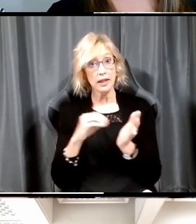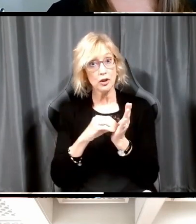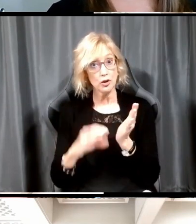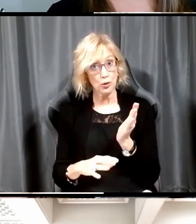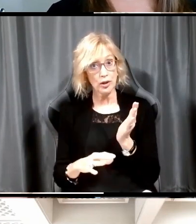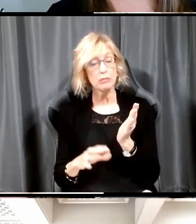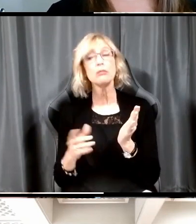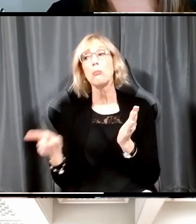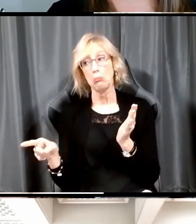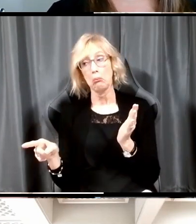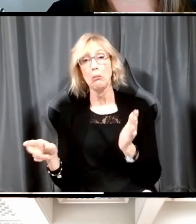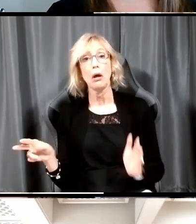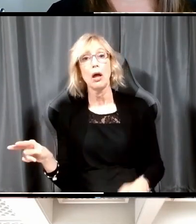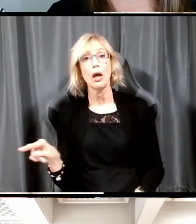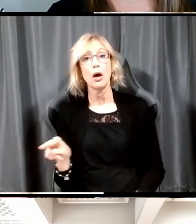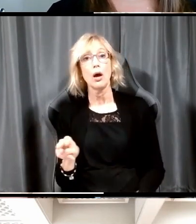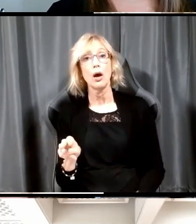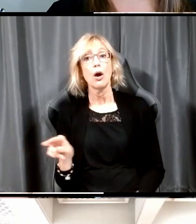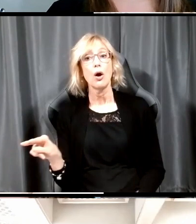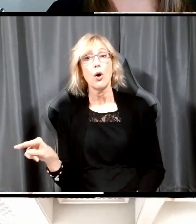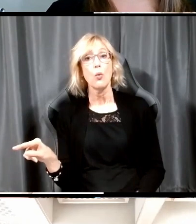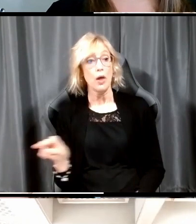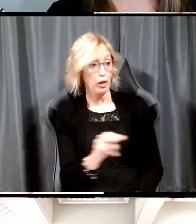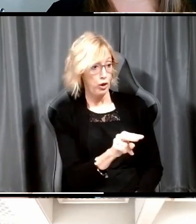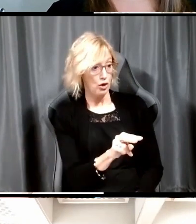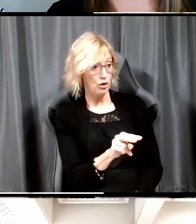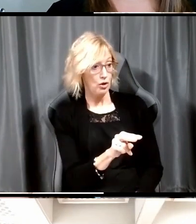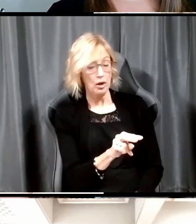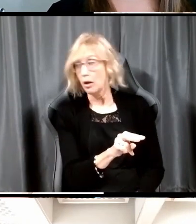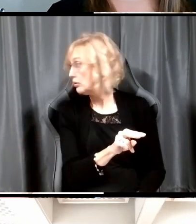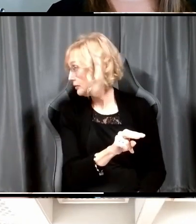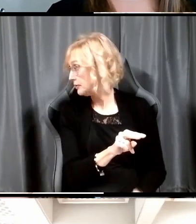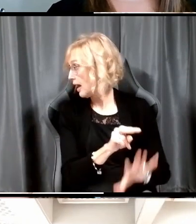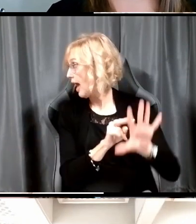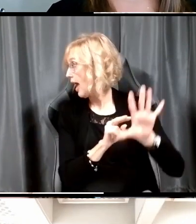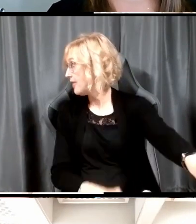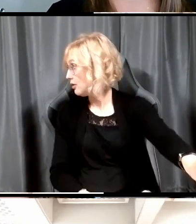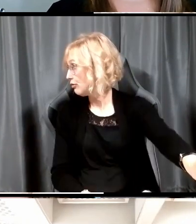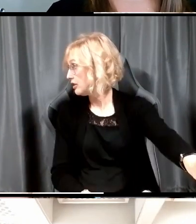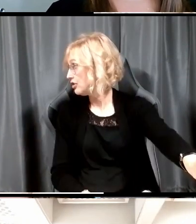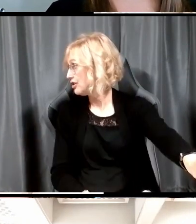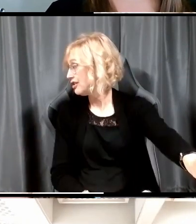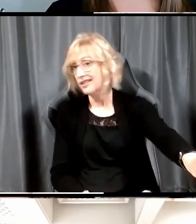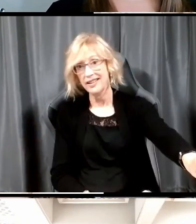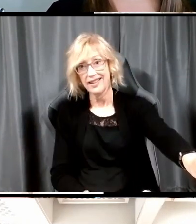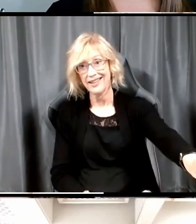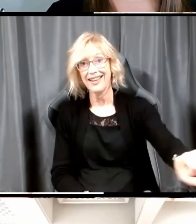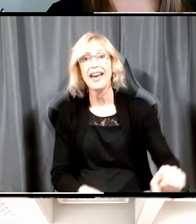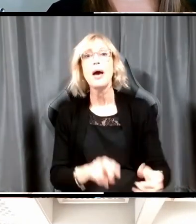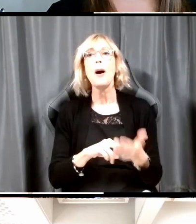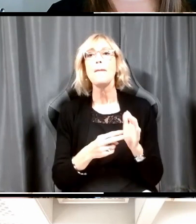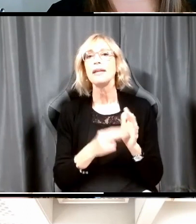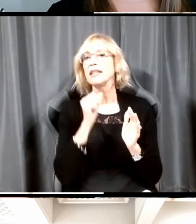CVI will look at the object, turn their head away, and then reach for it. That's the absence of